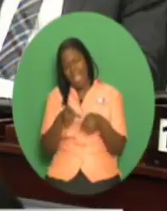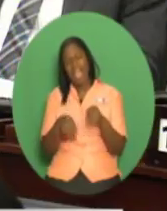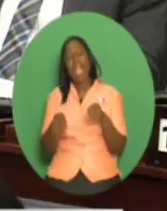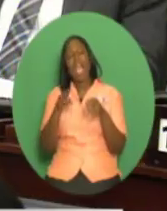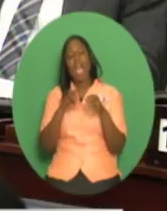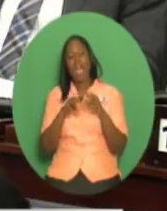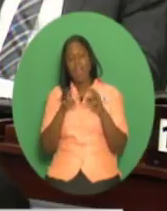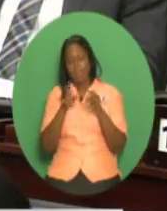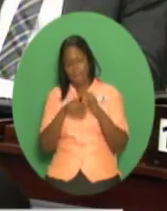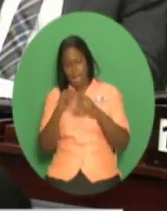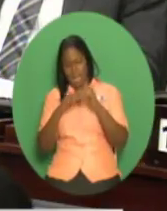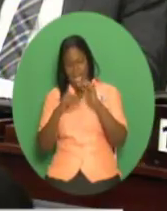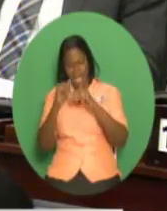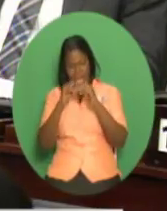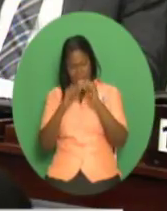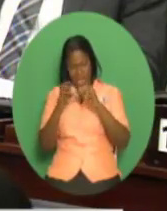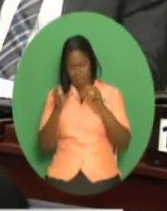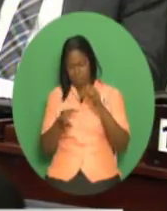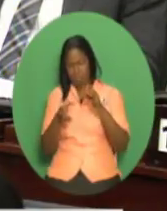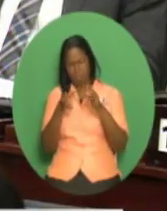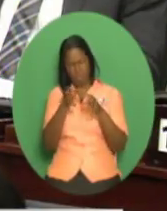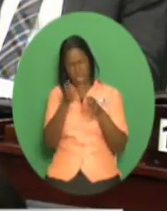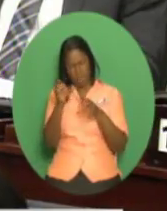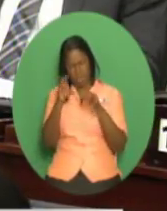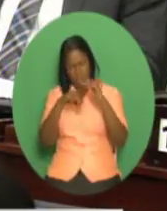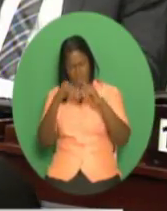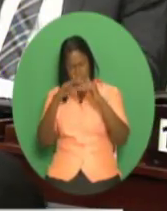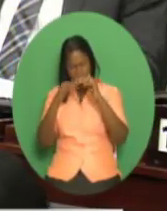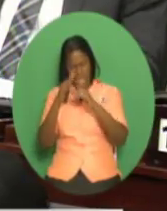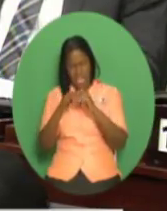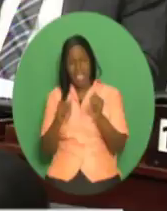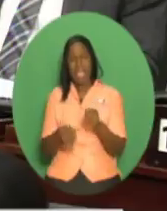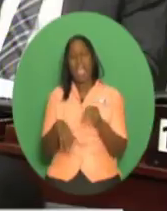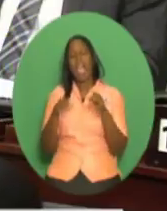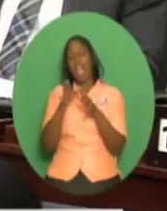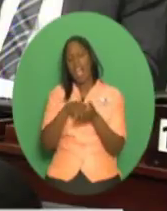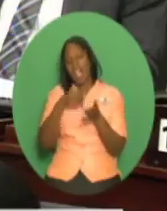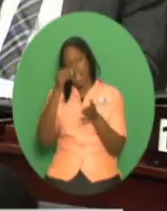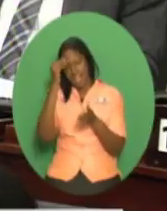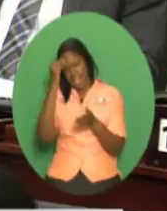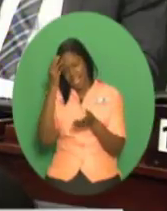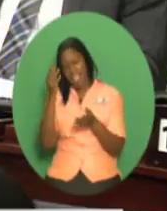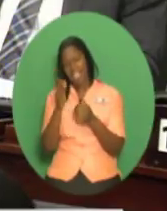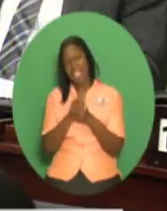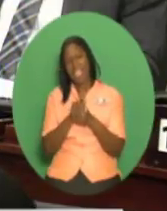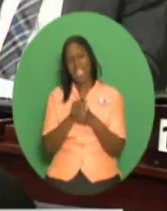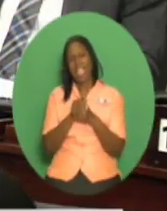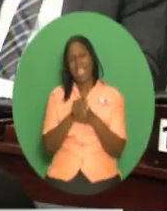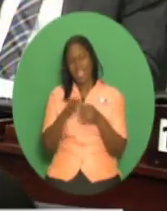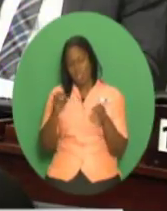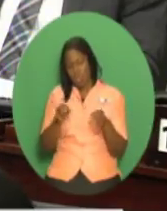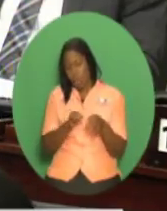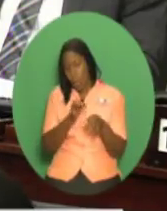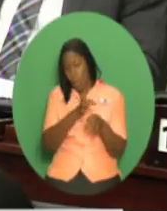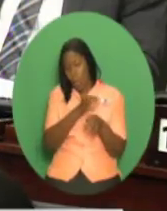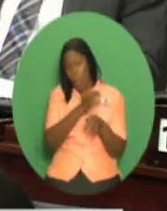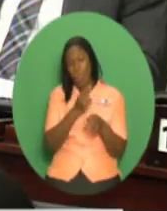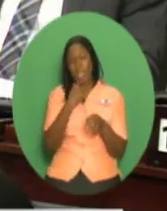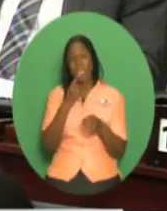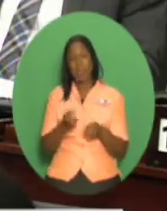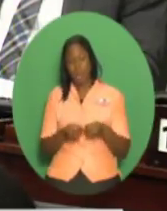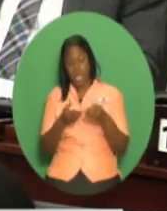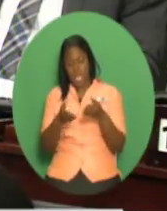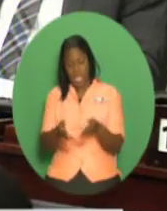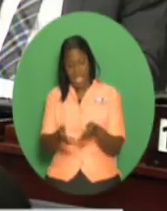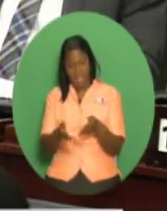electricity. We have furnished those schools with furniture that time gone by they